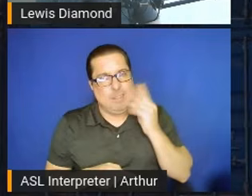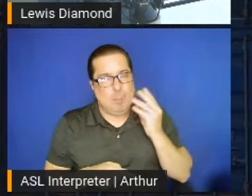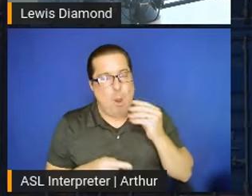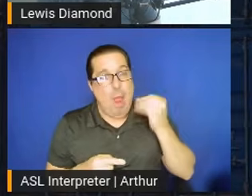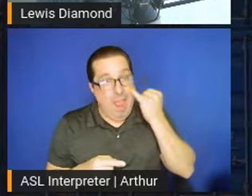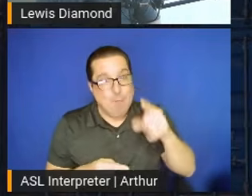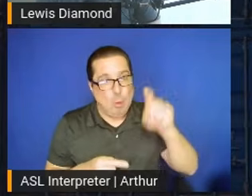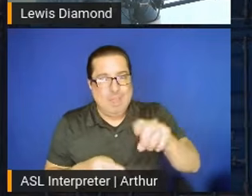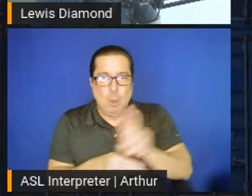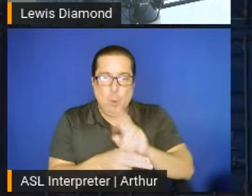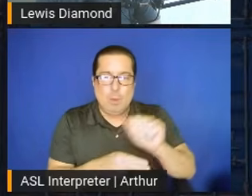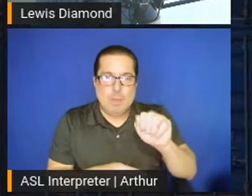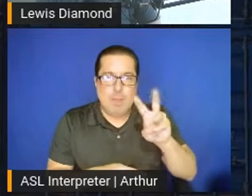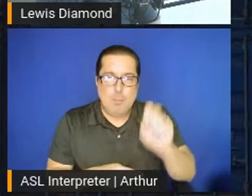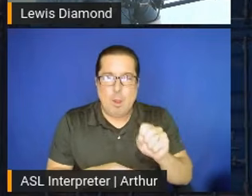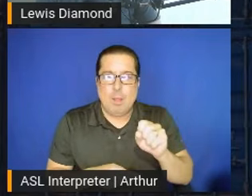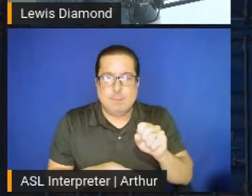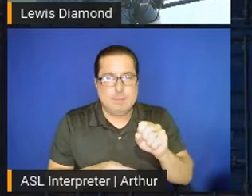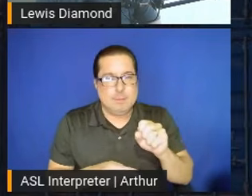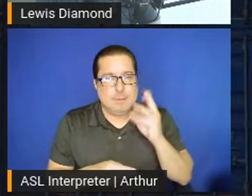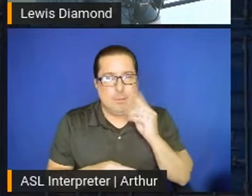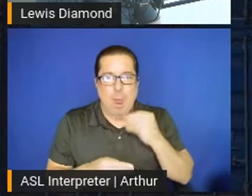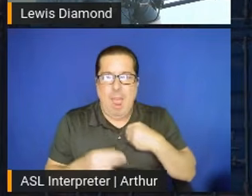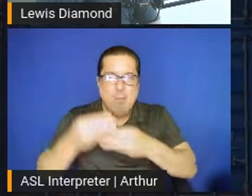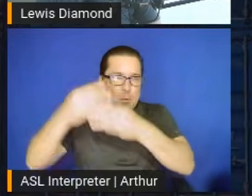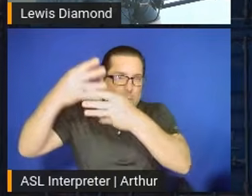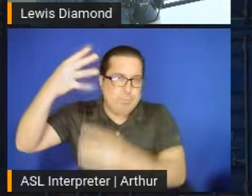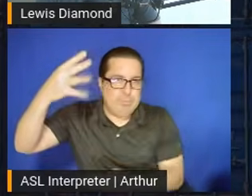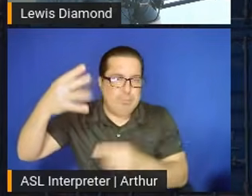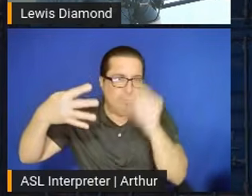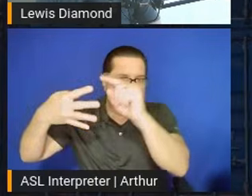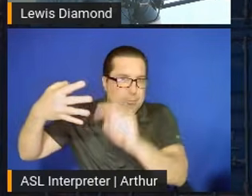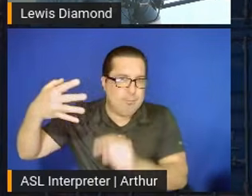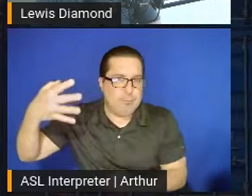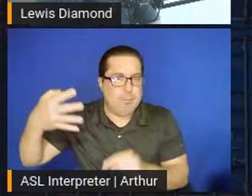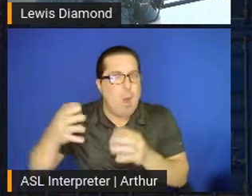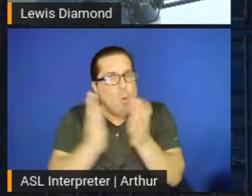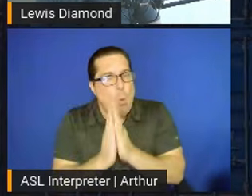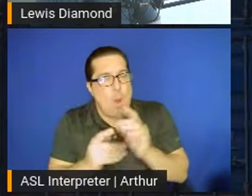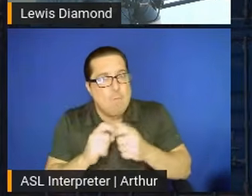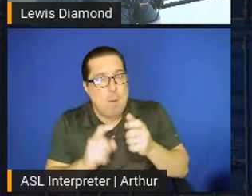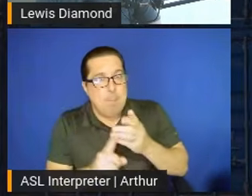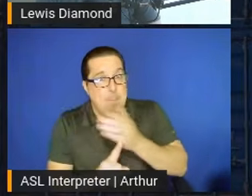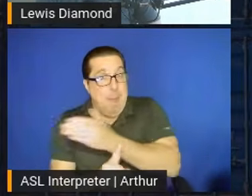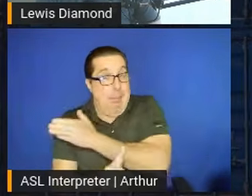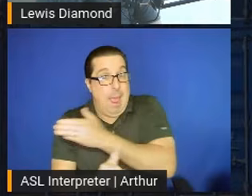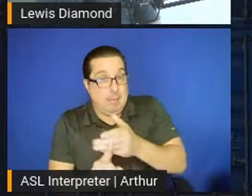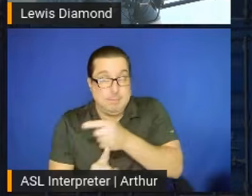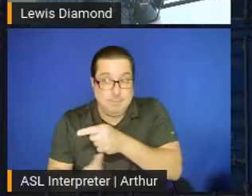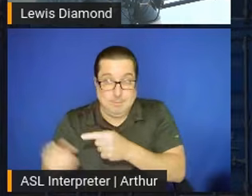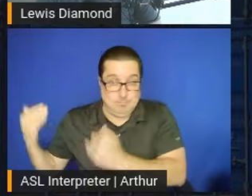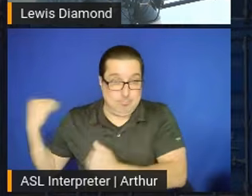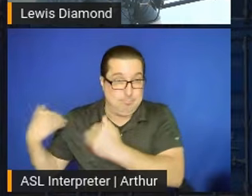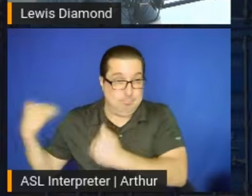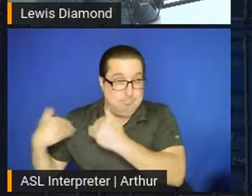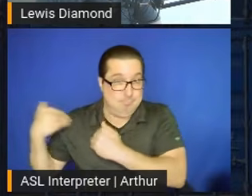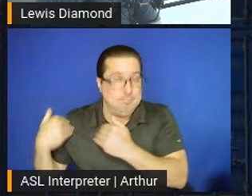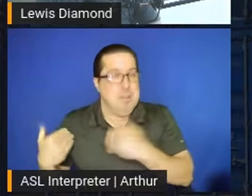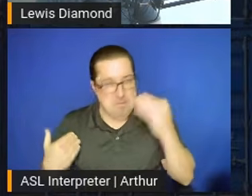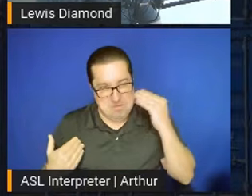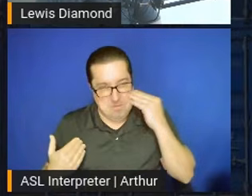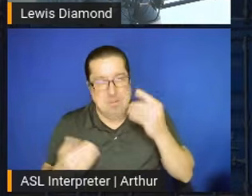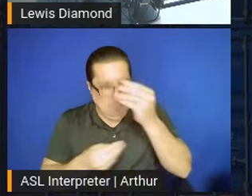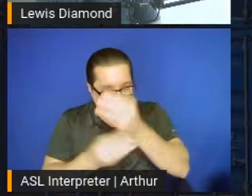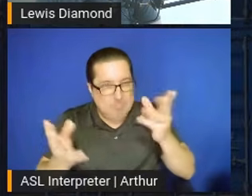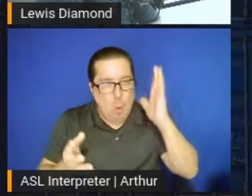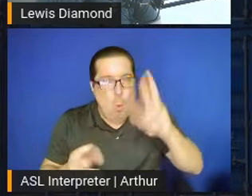have heard a lot more integration requests in the past, so just want to let you all know that we will look into a lot